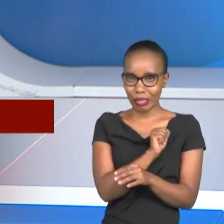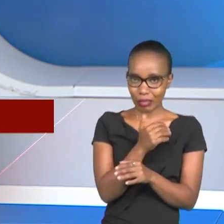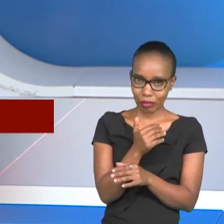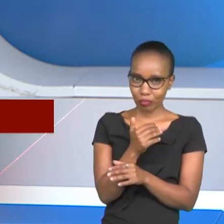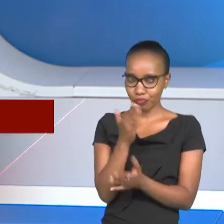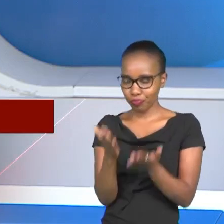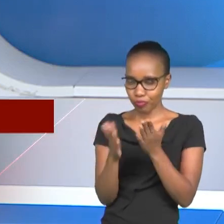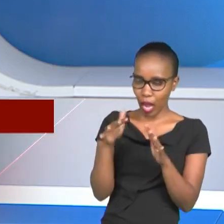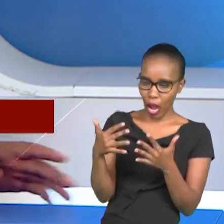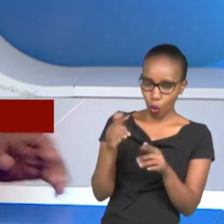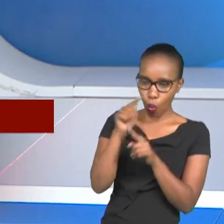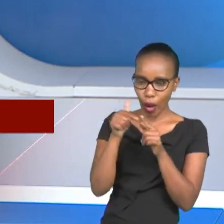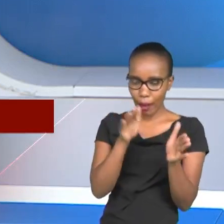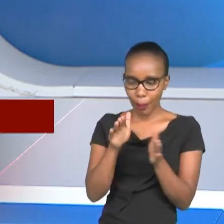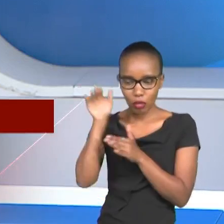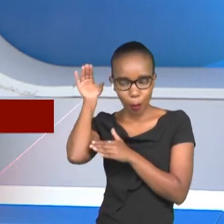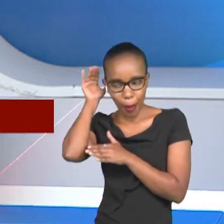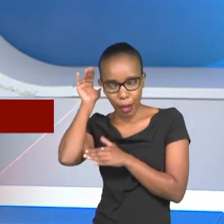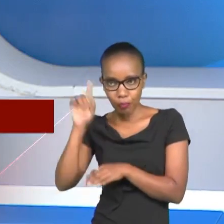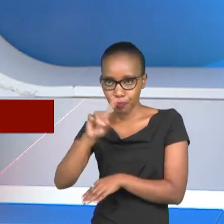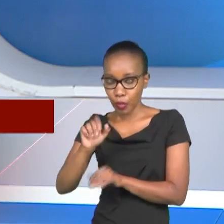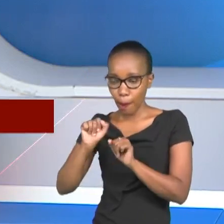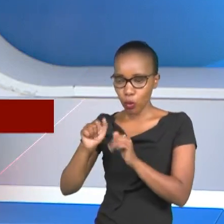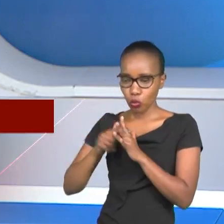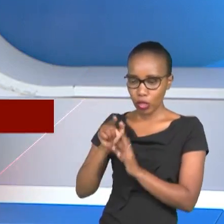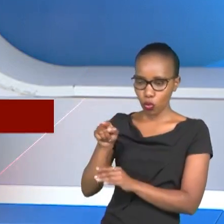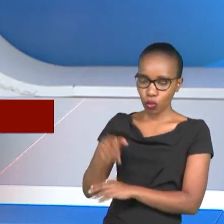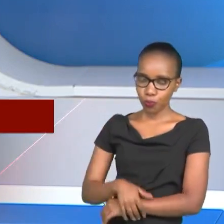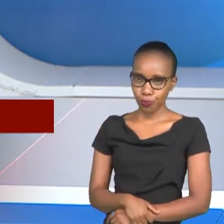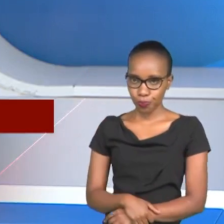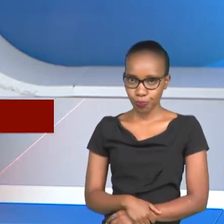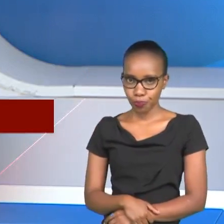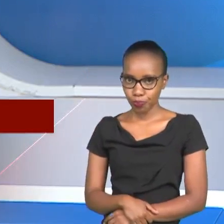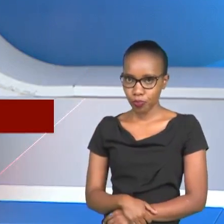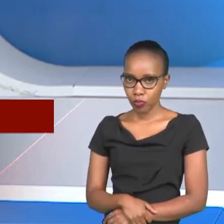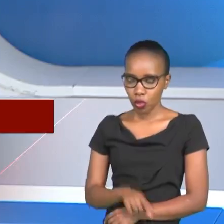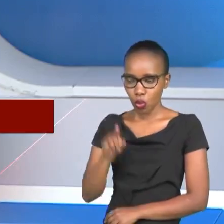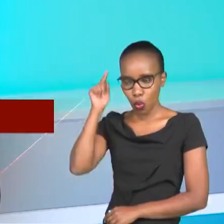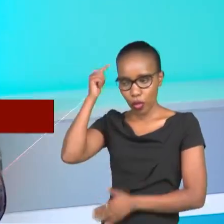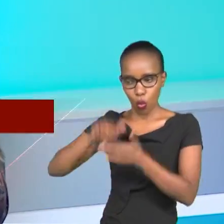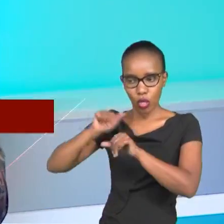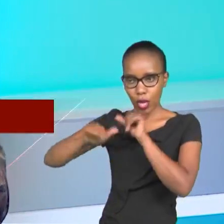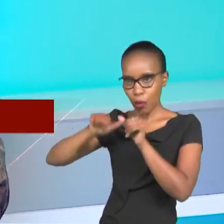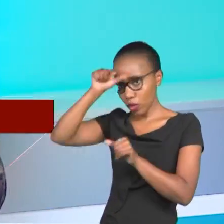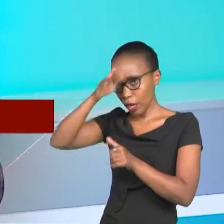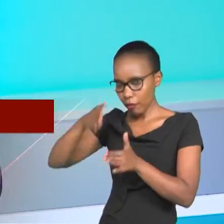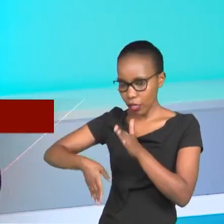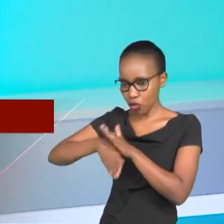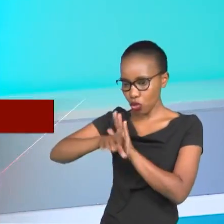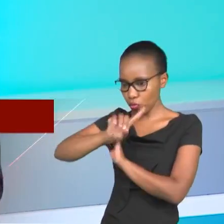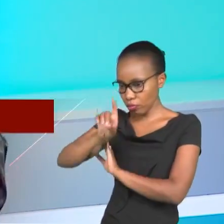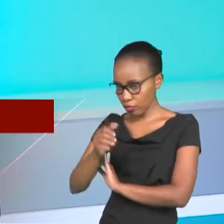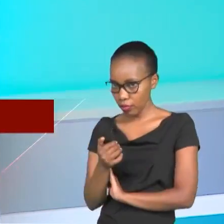impeachment hearing processes? Honorable Gakuya, maybe we can start with you. What's your take on your governor's impeachment? Well, let me say